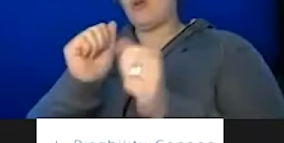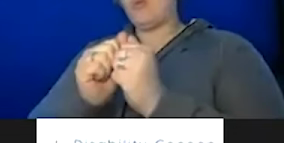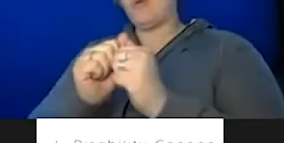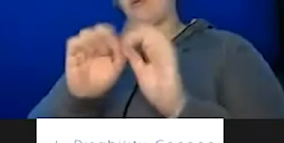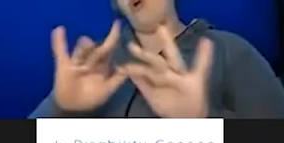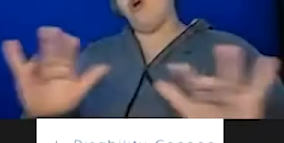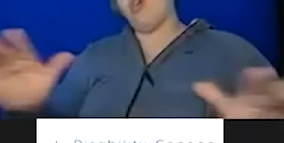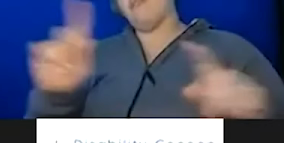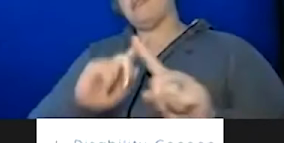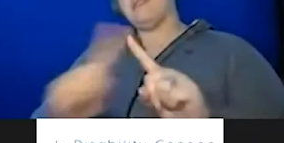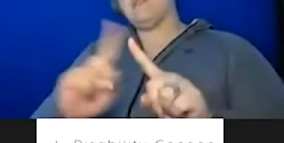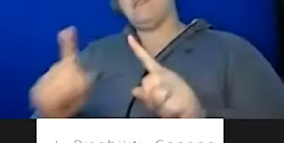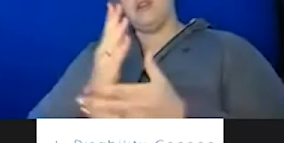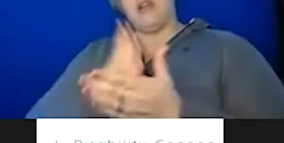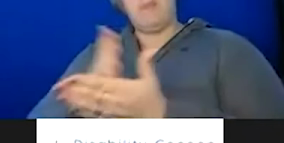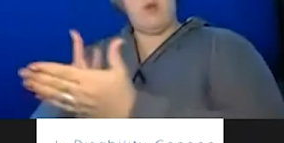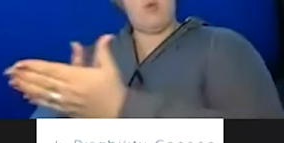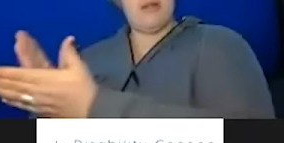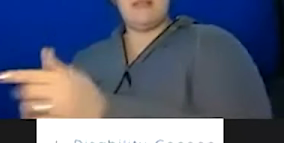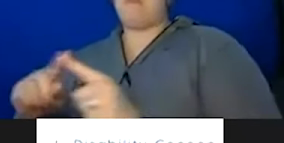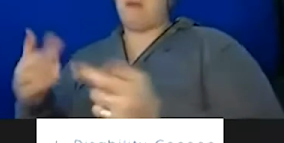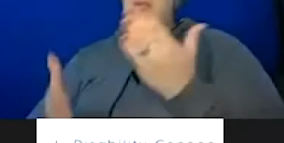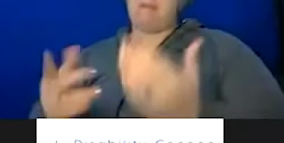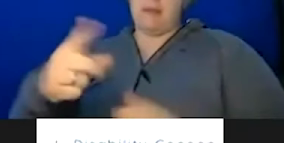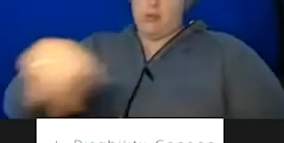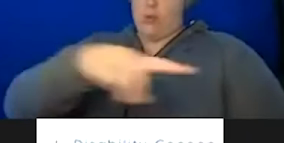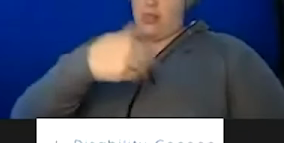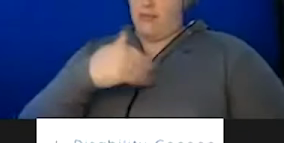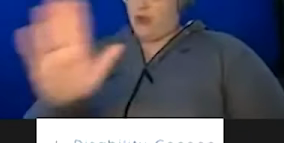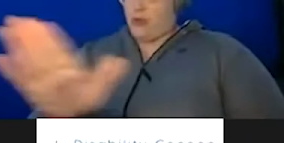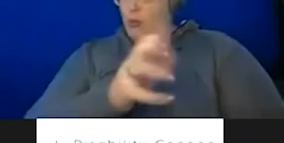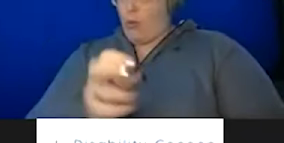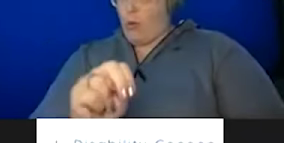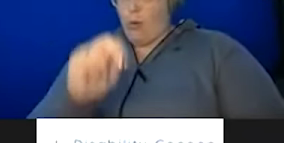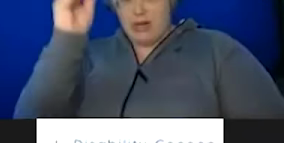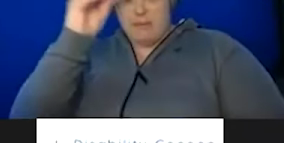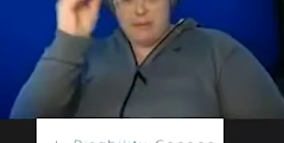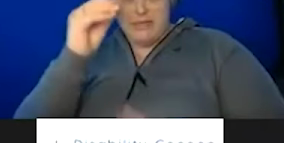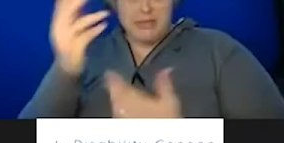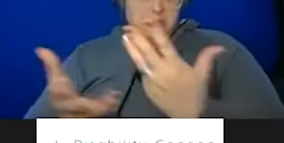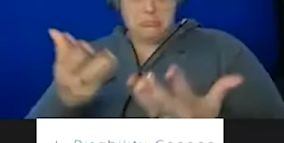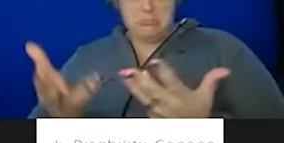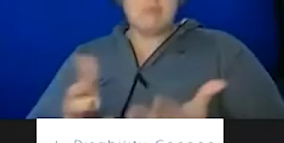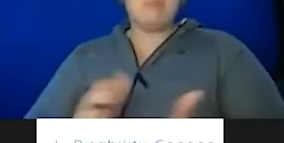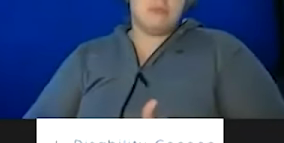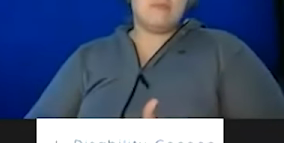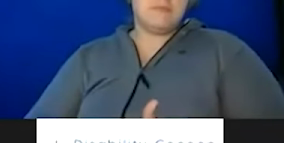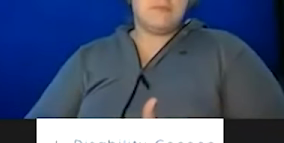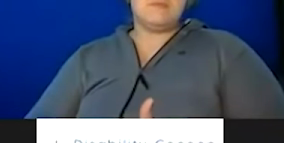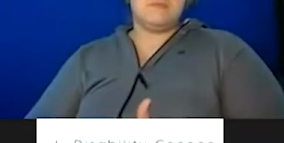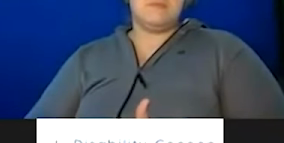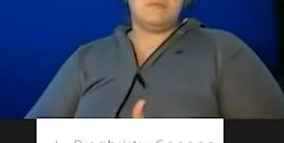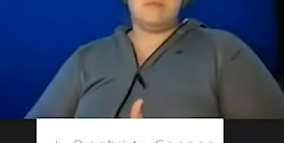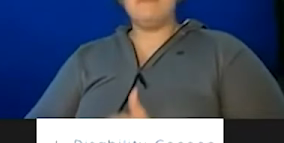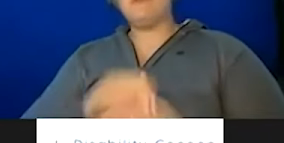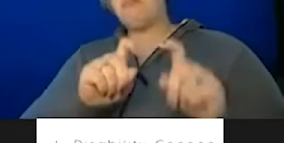components. But you may have your own opinion as you venture down your own journey with smart speakers.